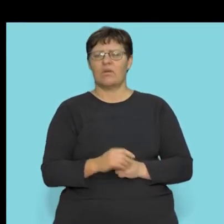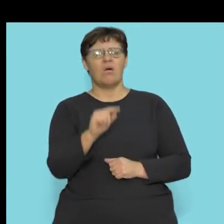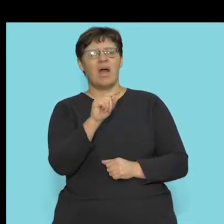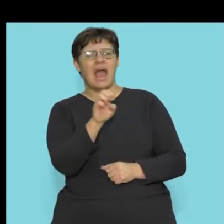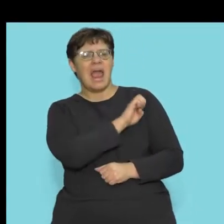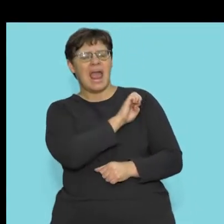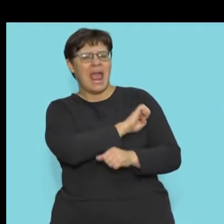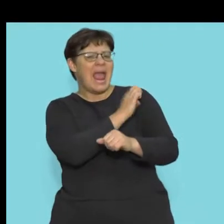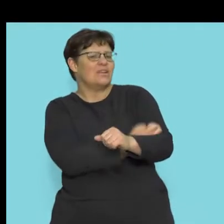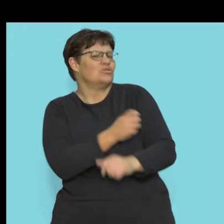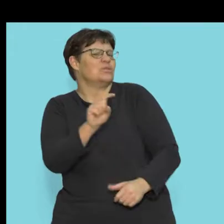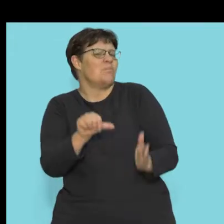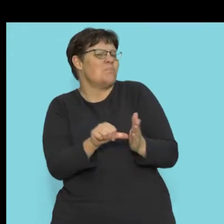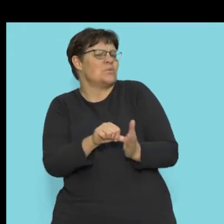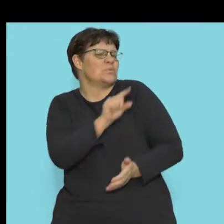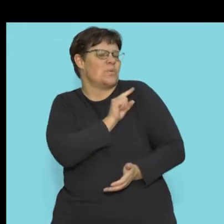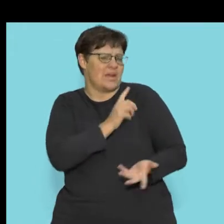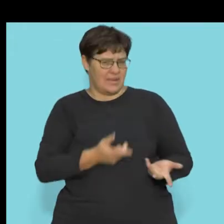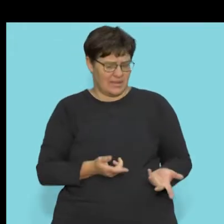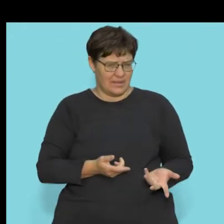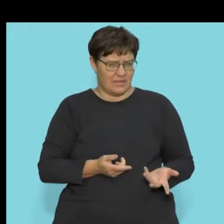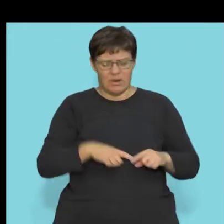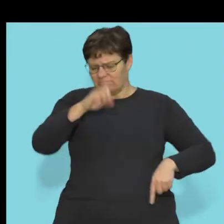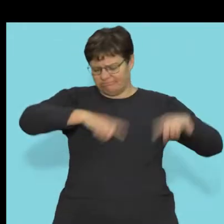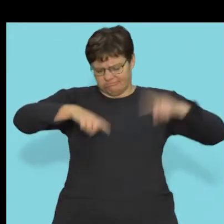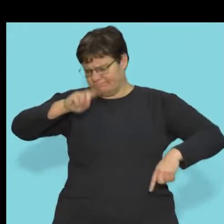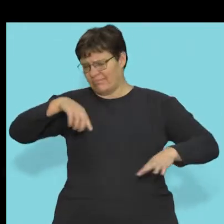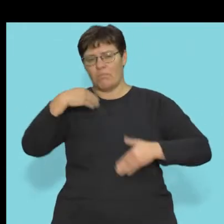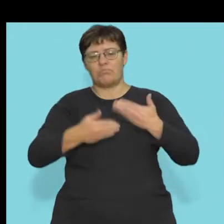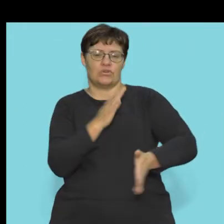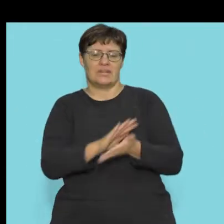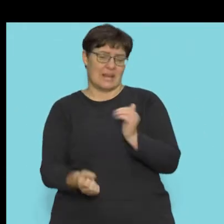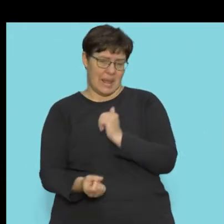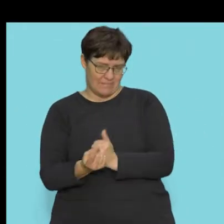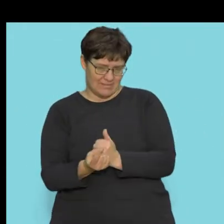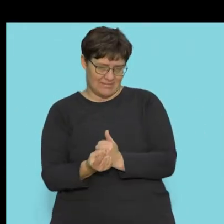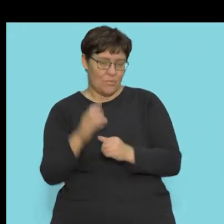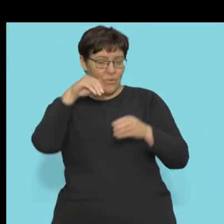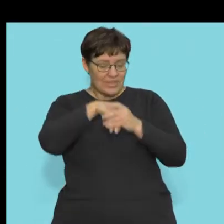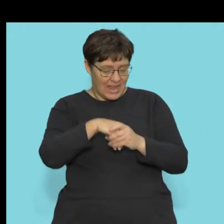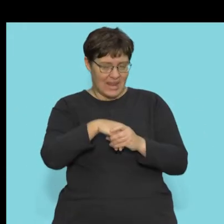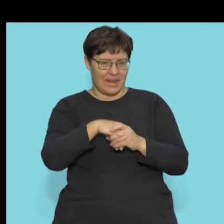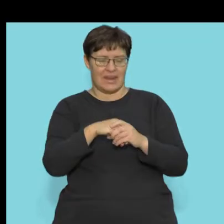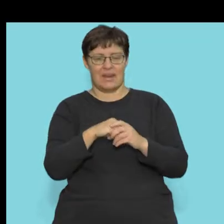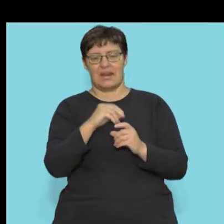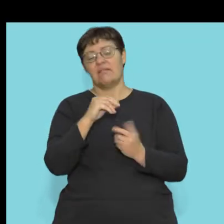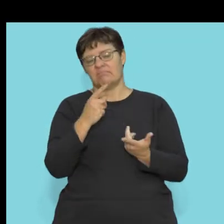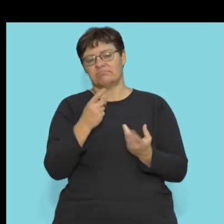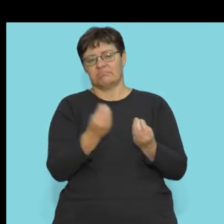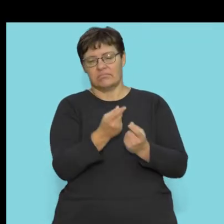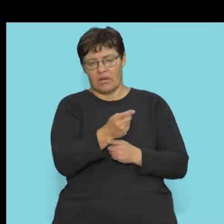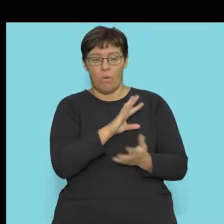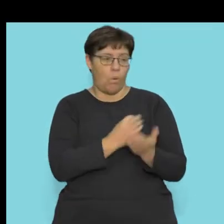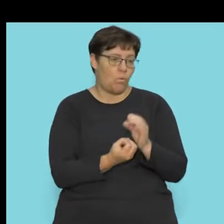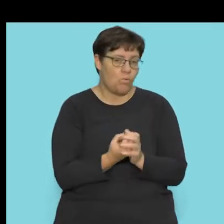So guys, why is energy important? Energy is important for various processes in an organism.